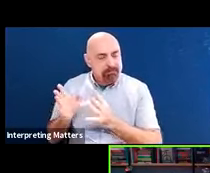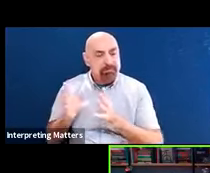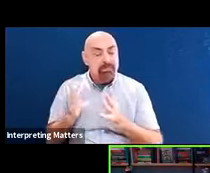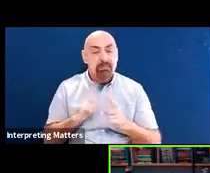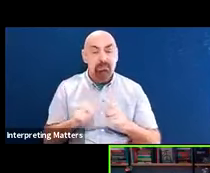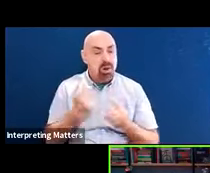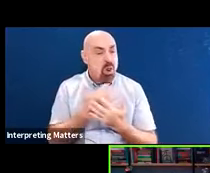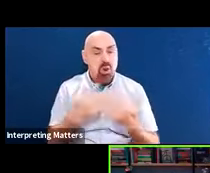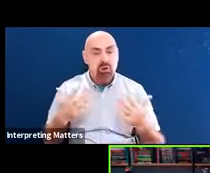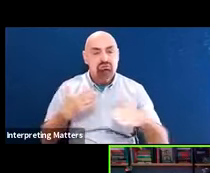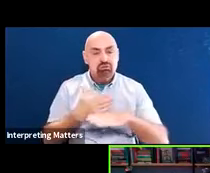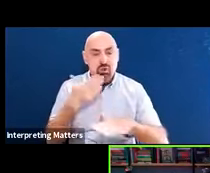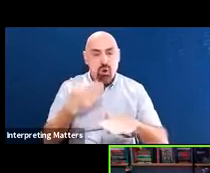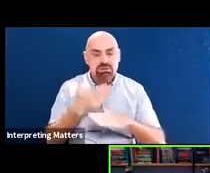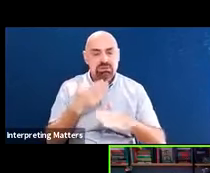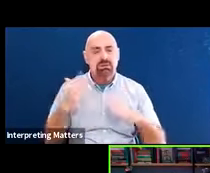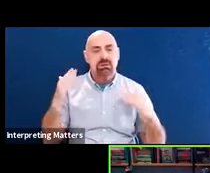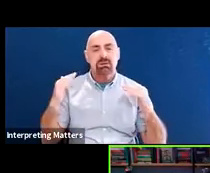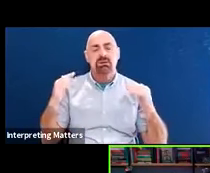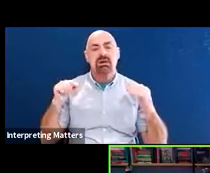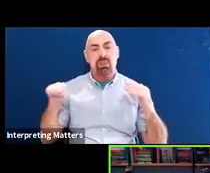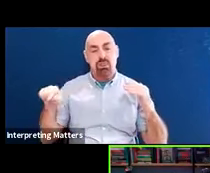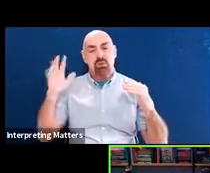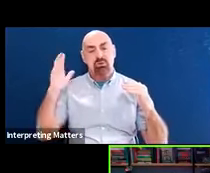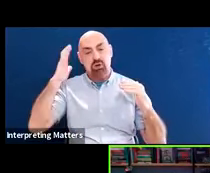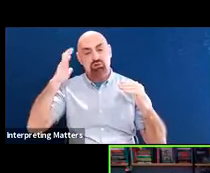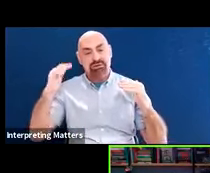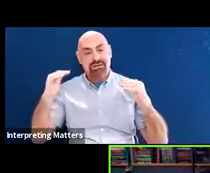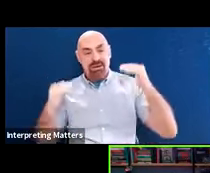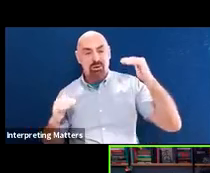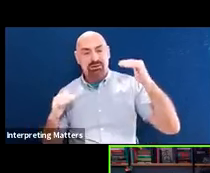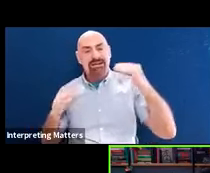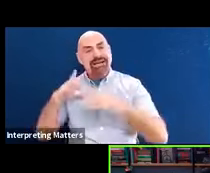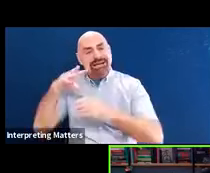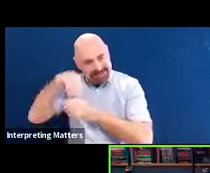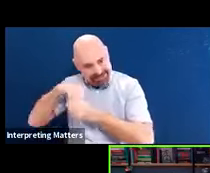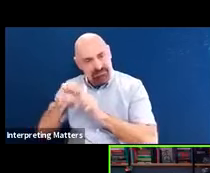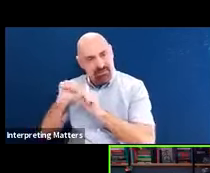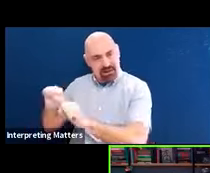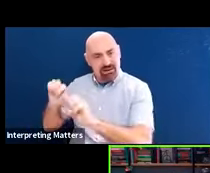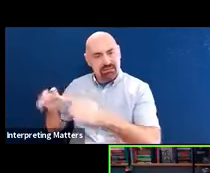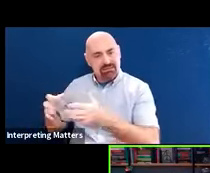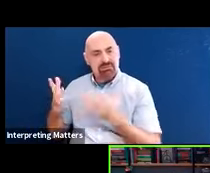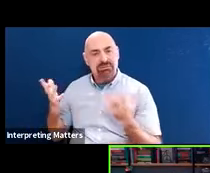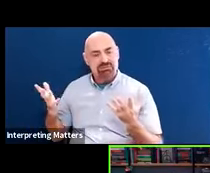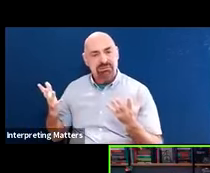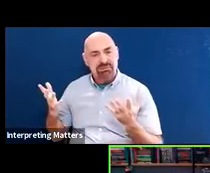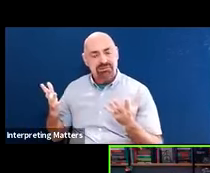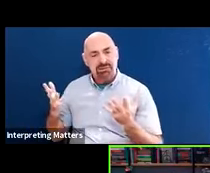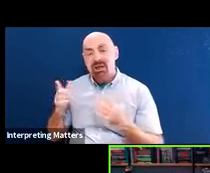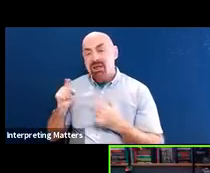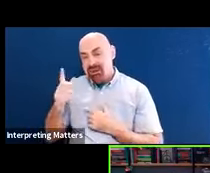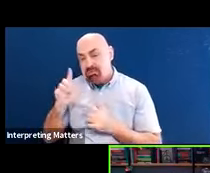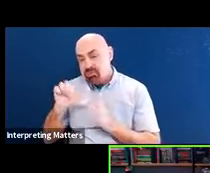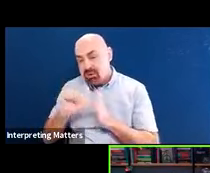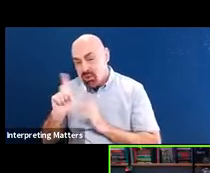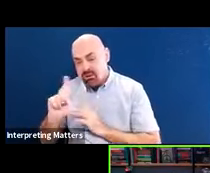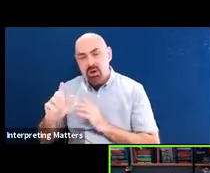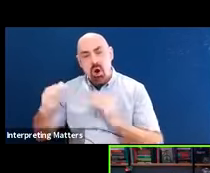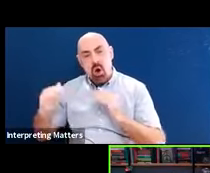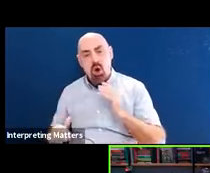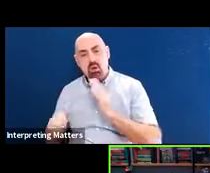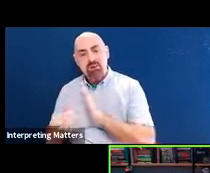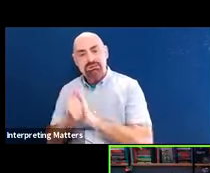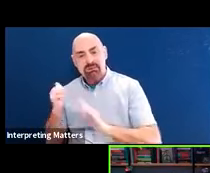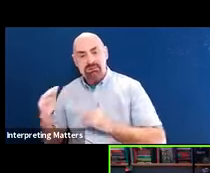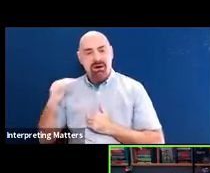or the inequality in those countries is really within countries. So it's looking at low skilled versus high skilled workers within the countries,